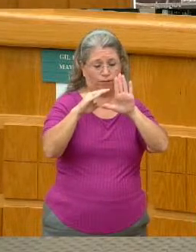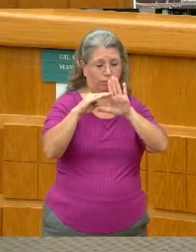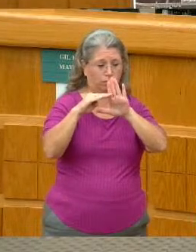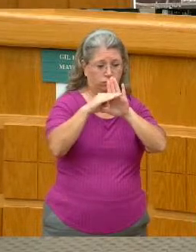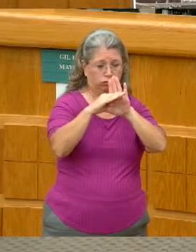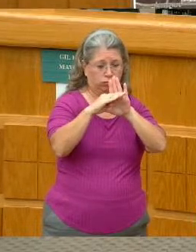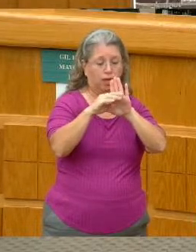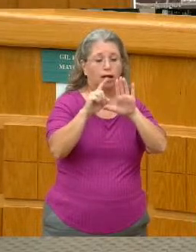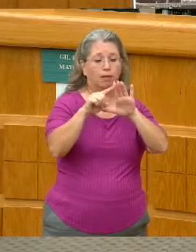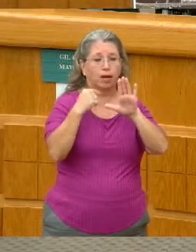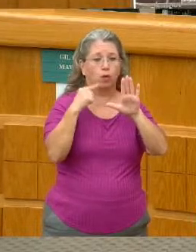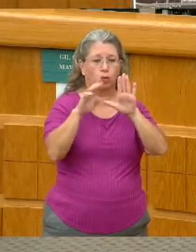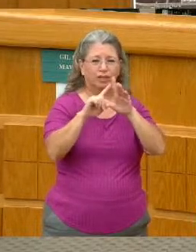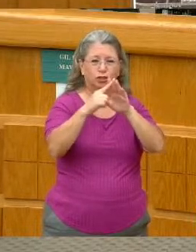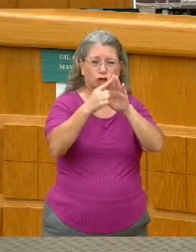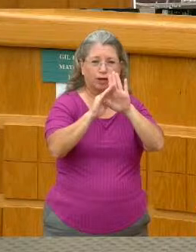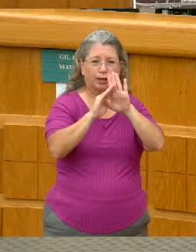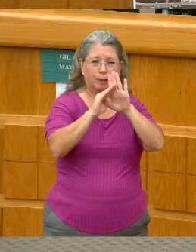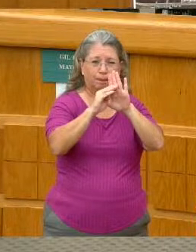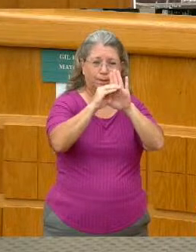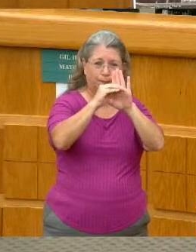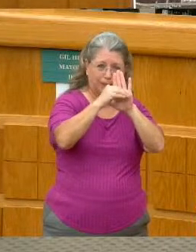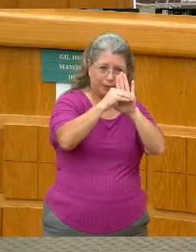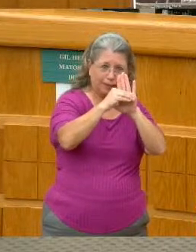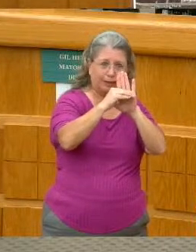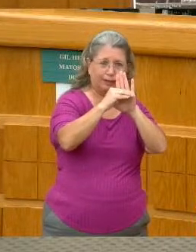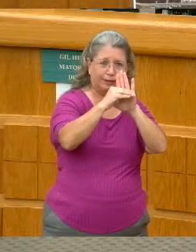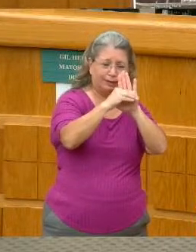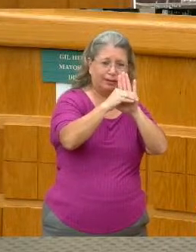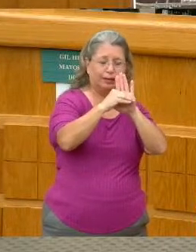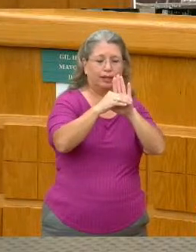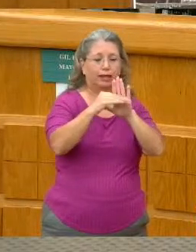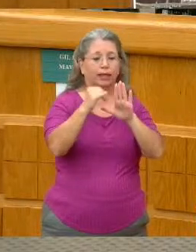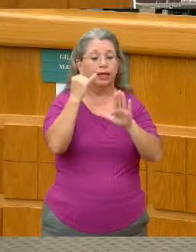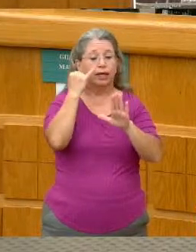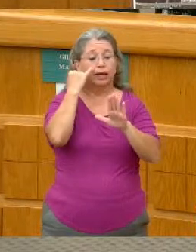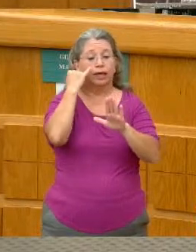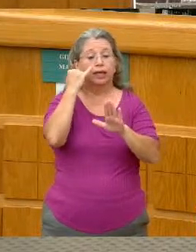continues. And if we find ourselves in new